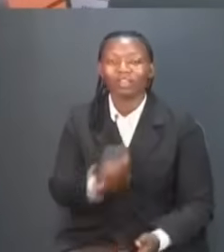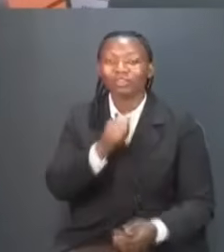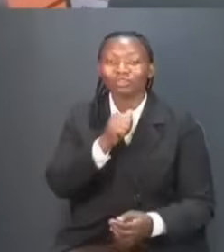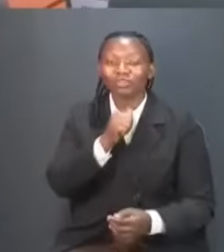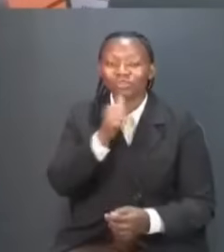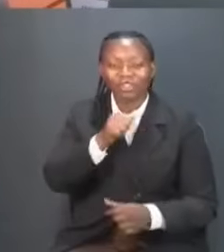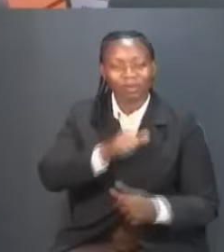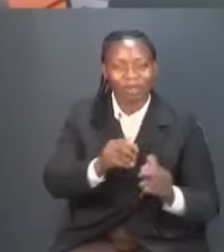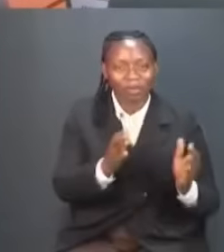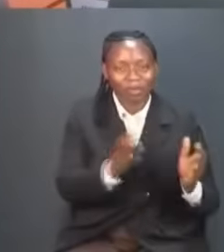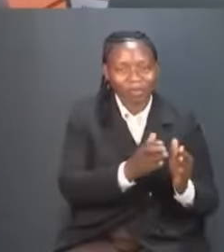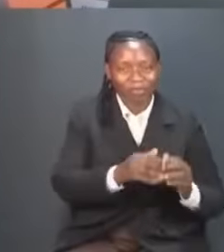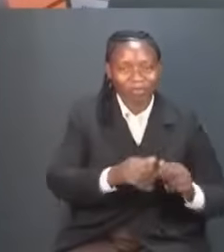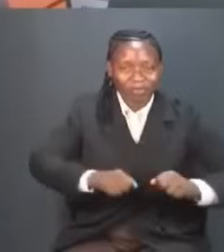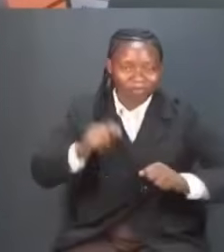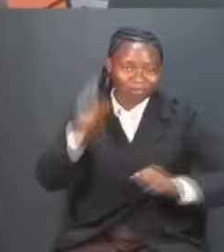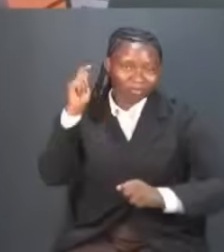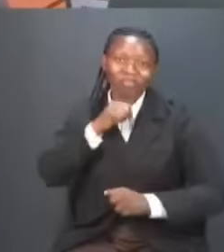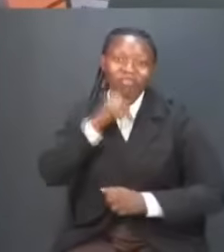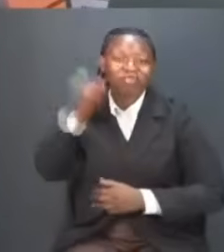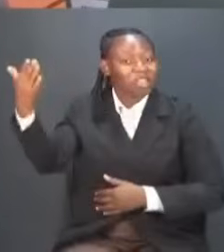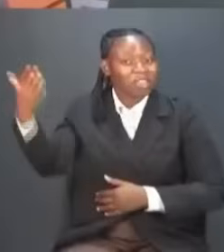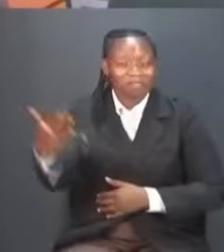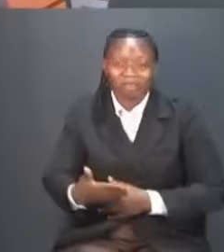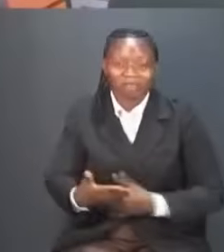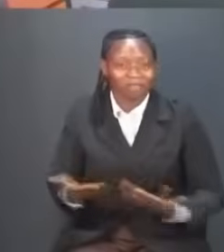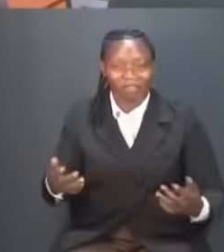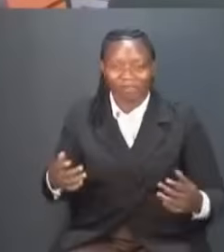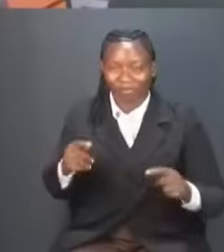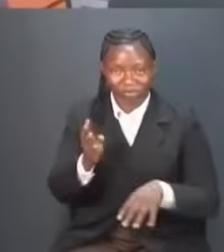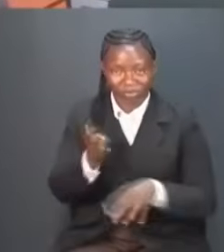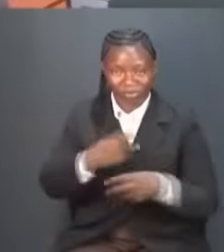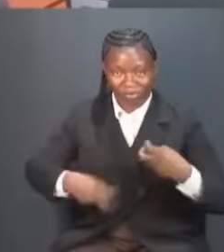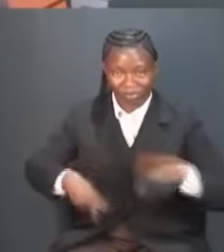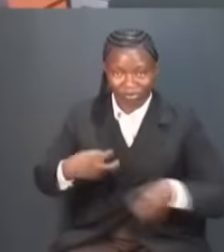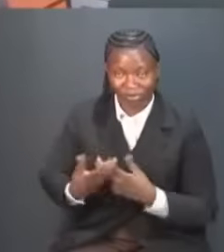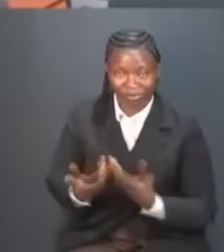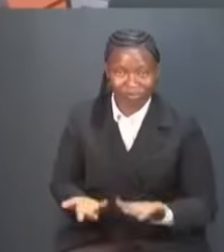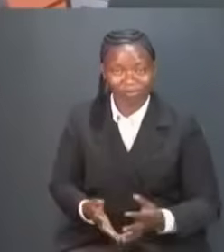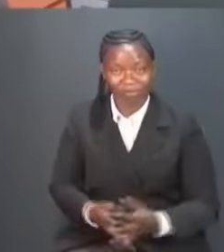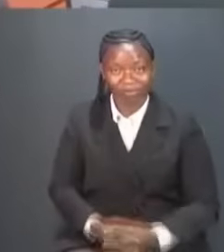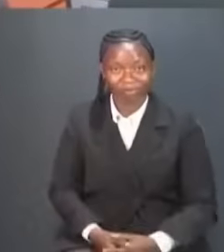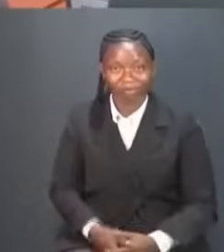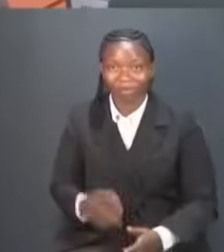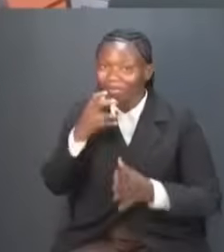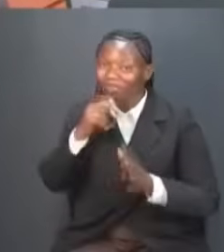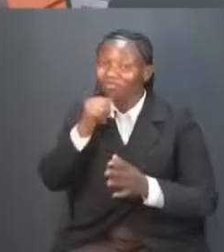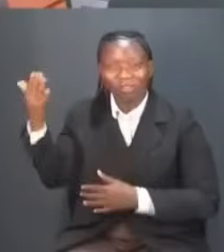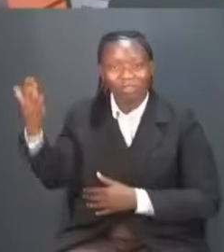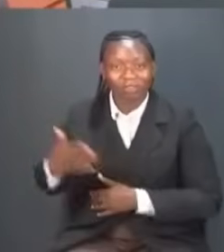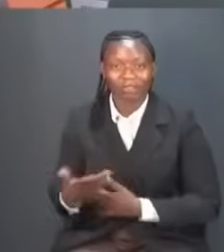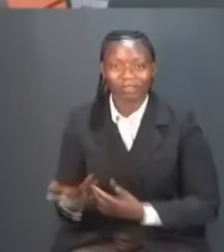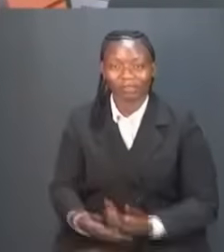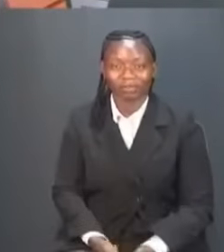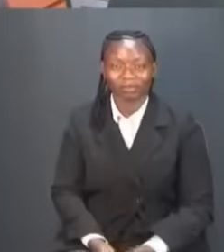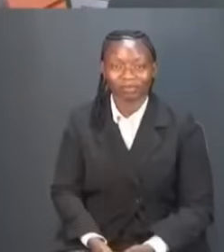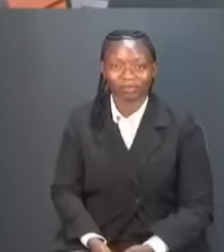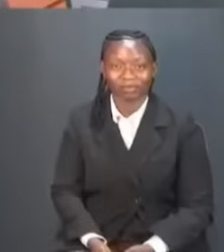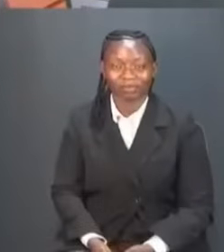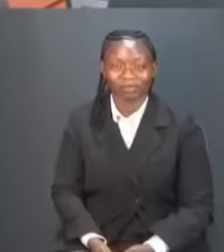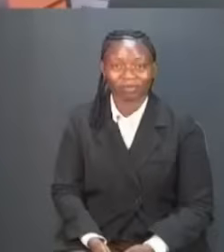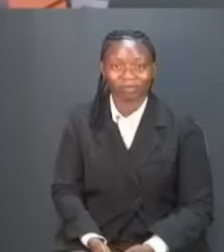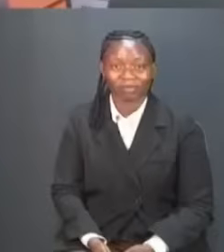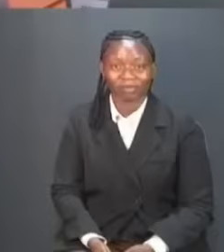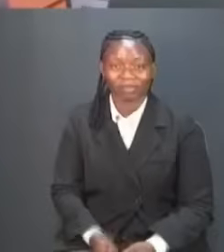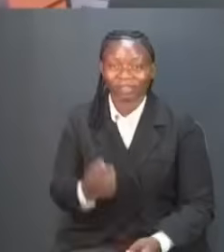whip. And you didn't invite him into this matter. No, Mr. Speaker didn't invite you into this matter. So, Speaker, my